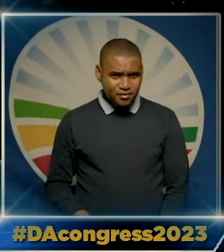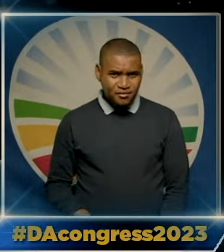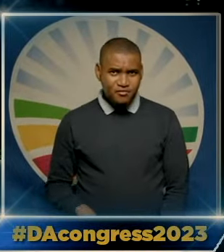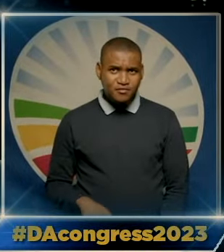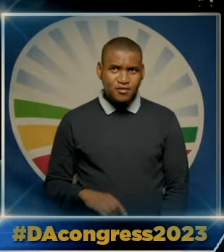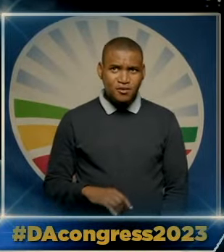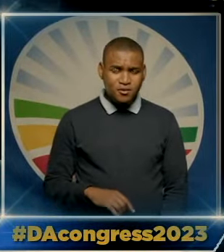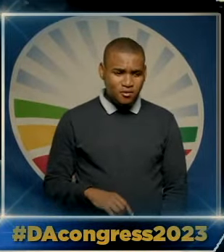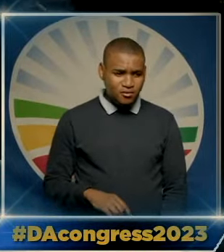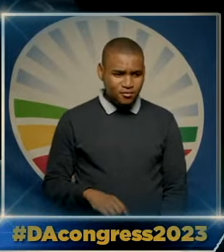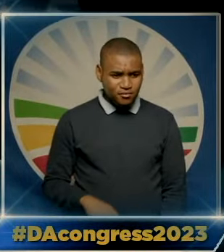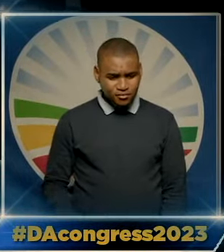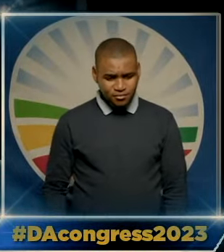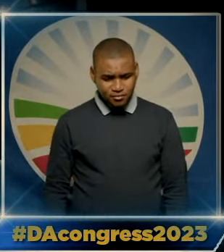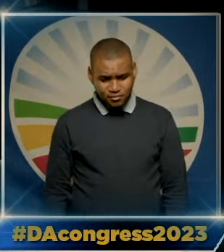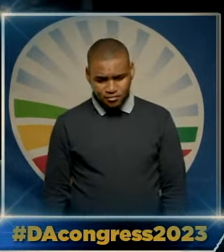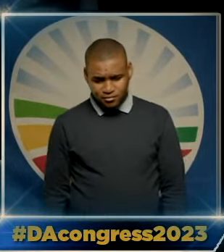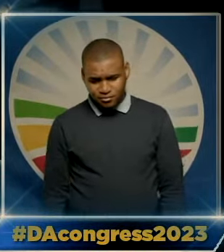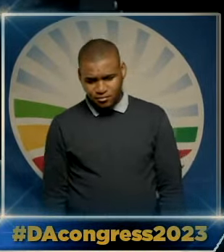my soul,